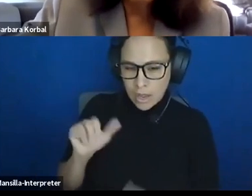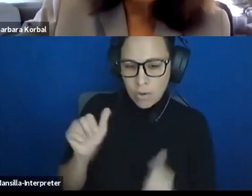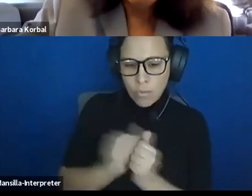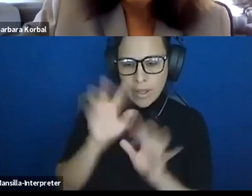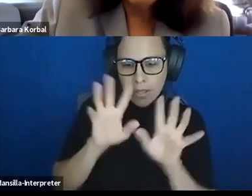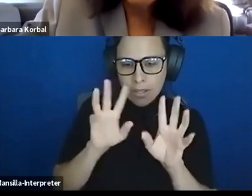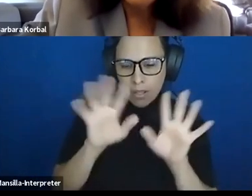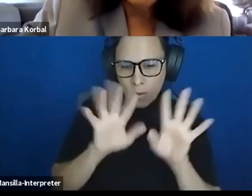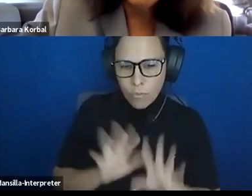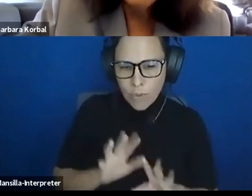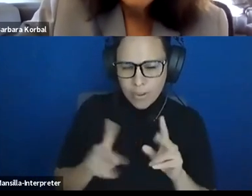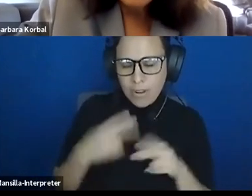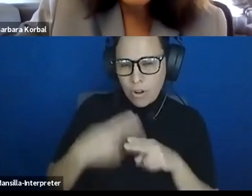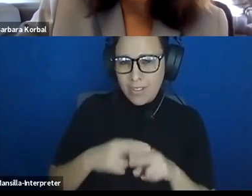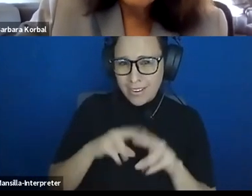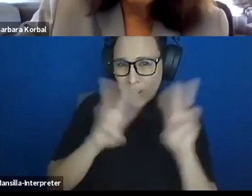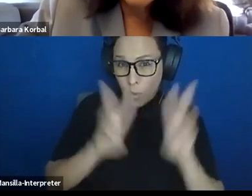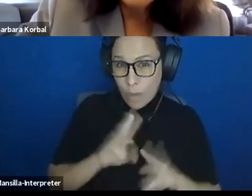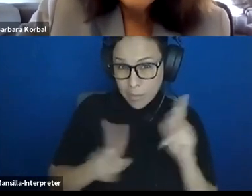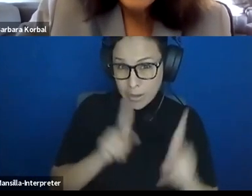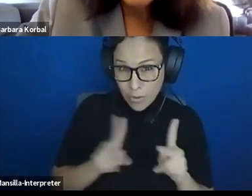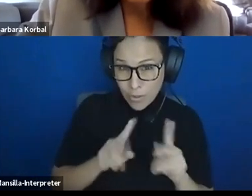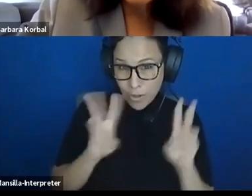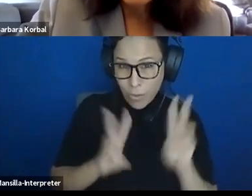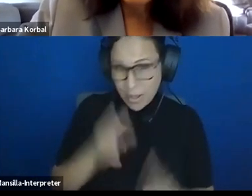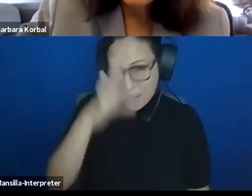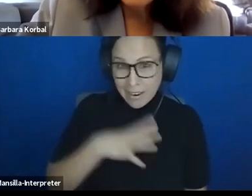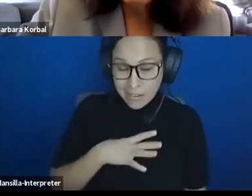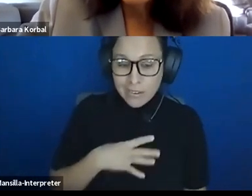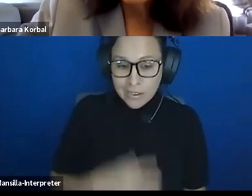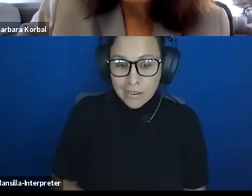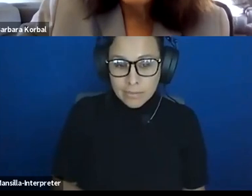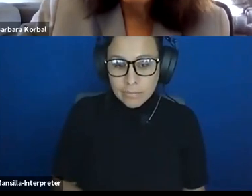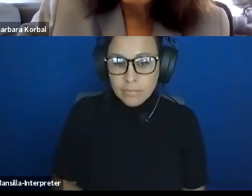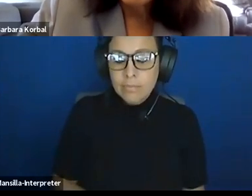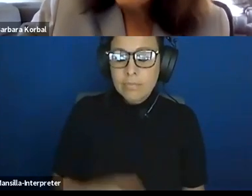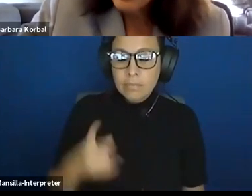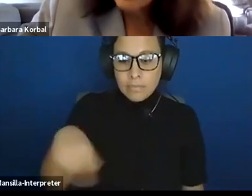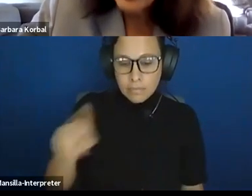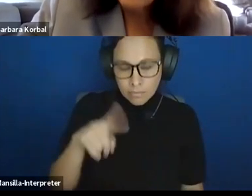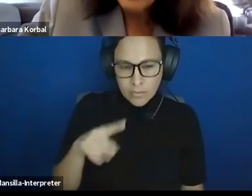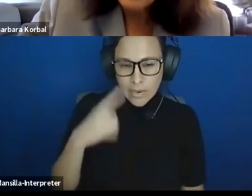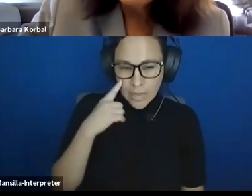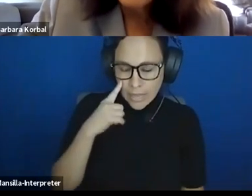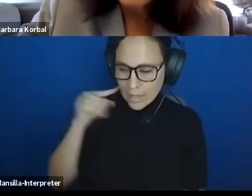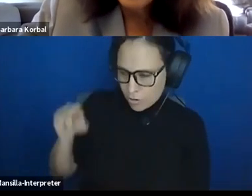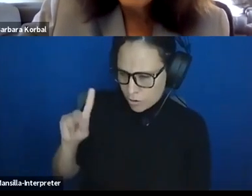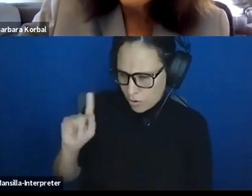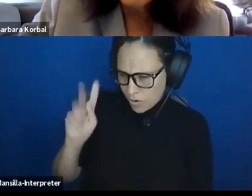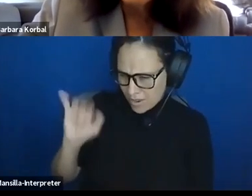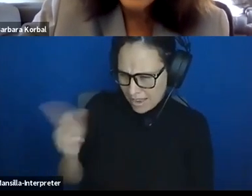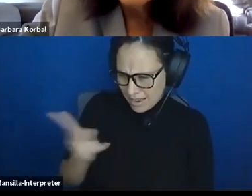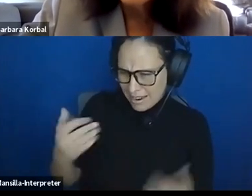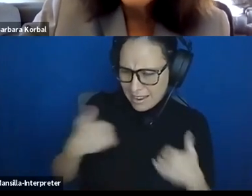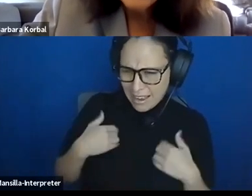people. Let's call them the weather people and the weathermen. And they basically, I think you and Kathy had like a